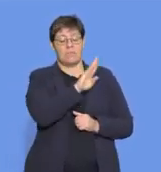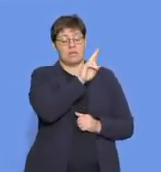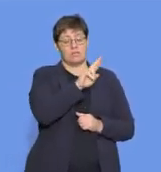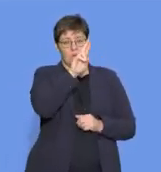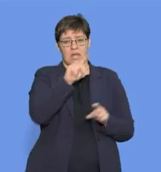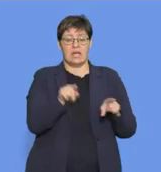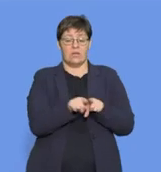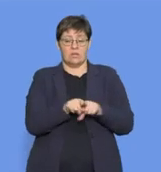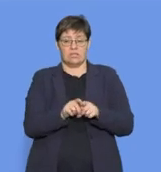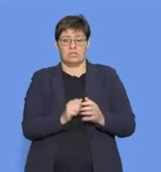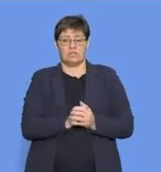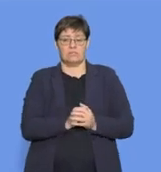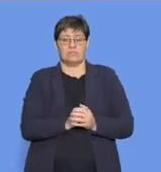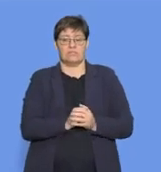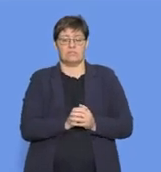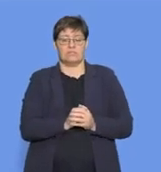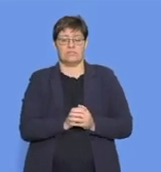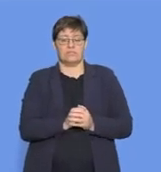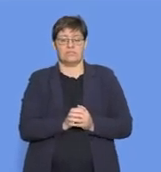say b squared is equal to